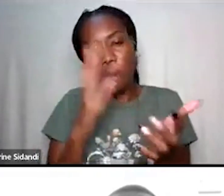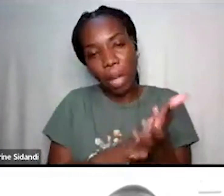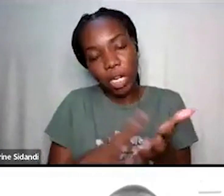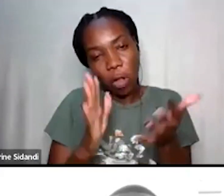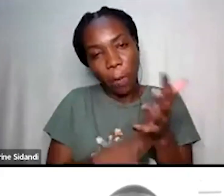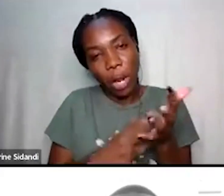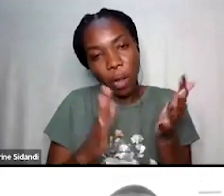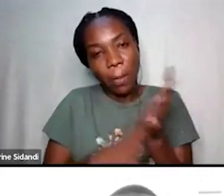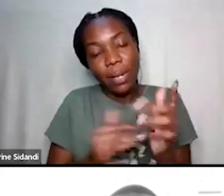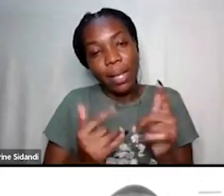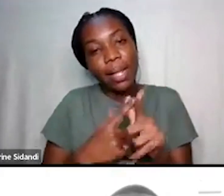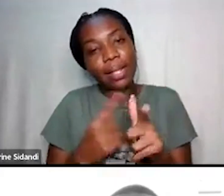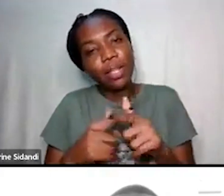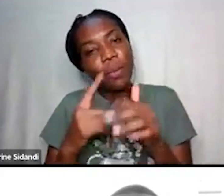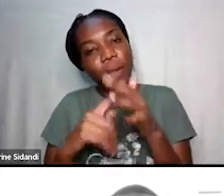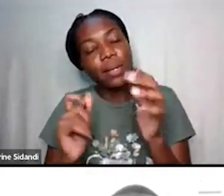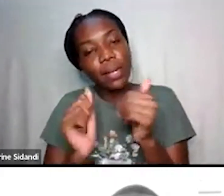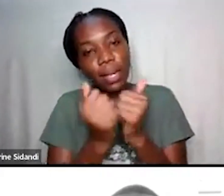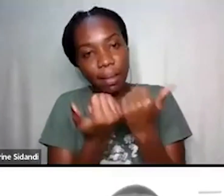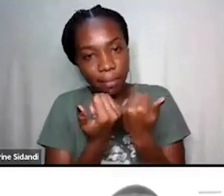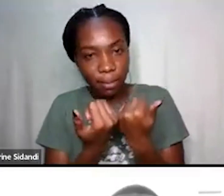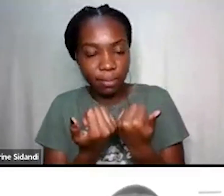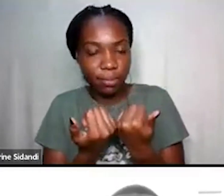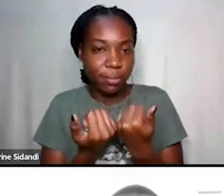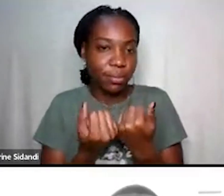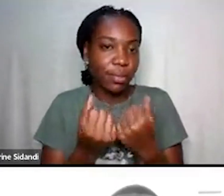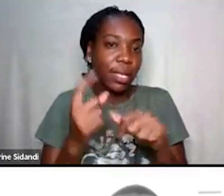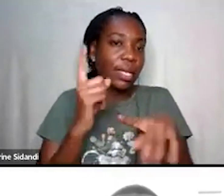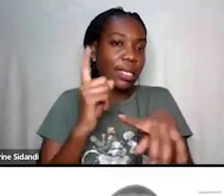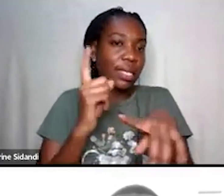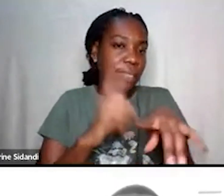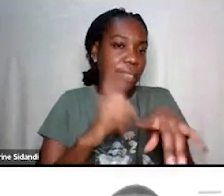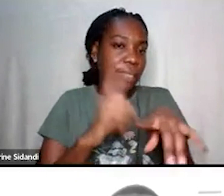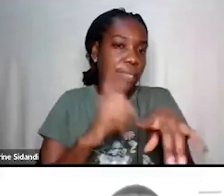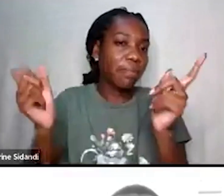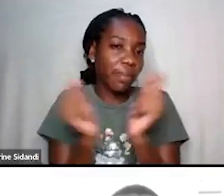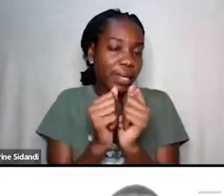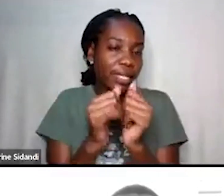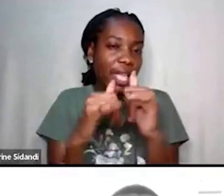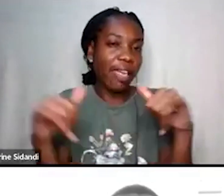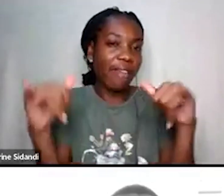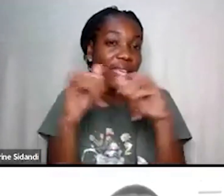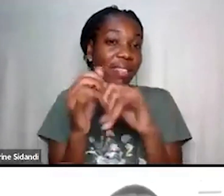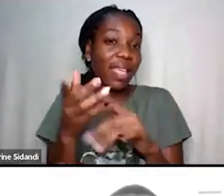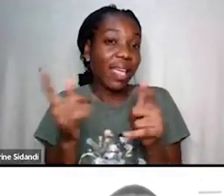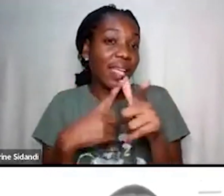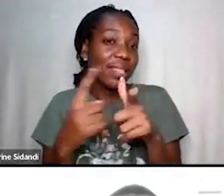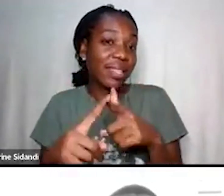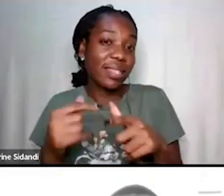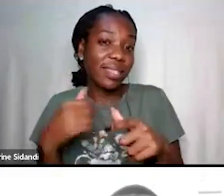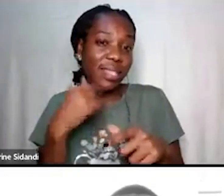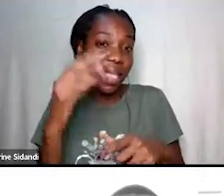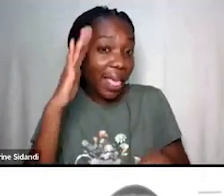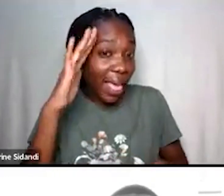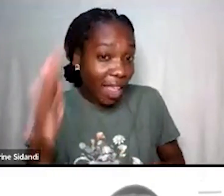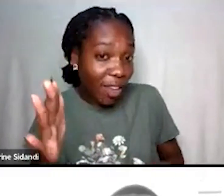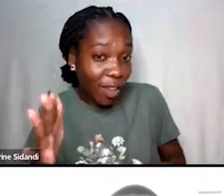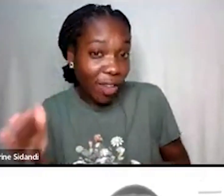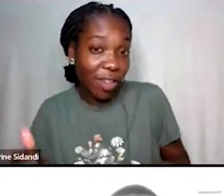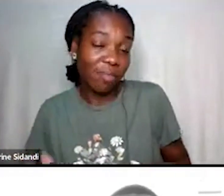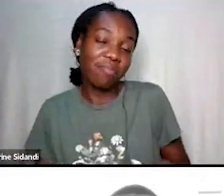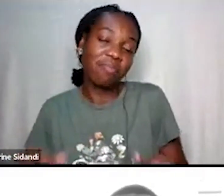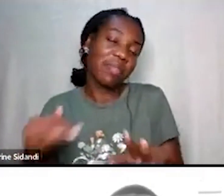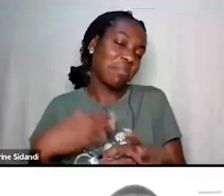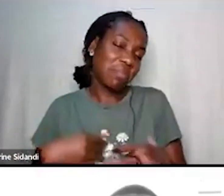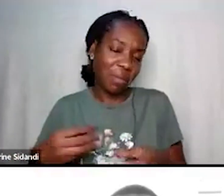now what happened was that now when I met him in that particular event, I just said hi to him. I looked for an opportunity. I